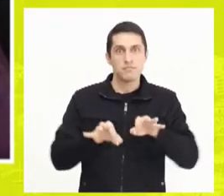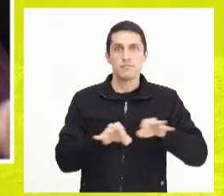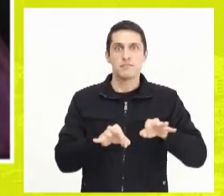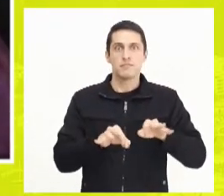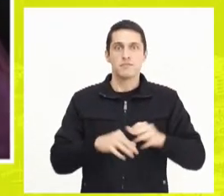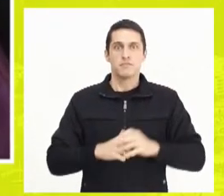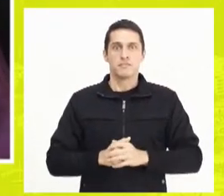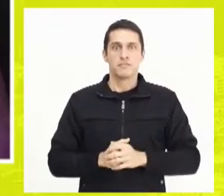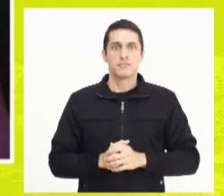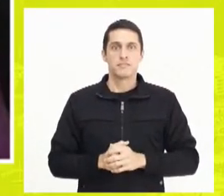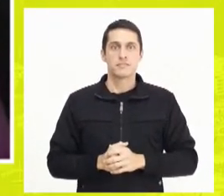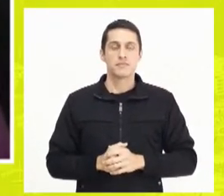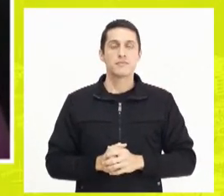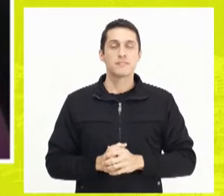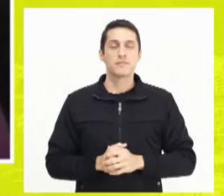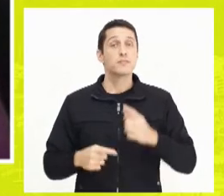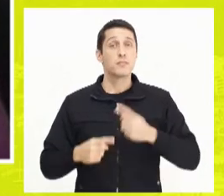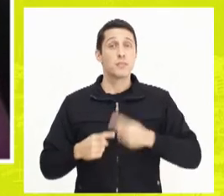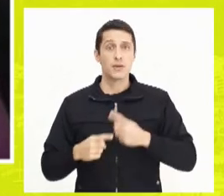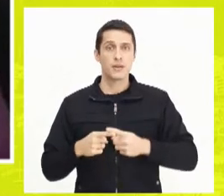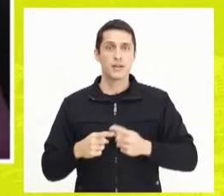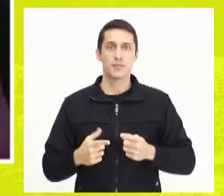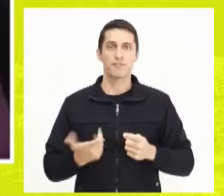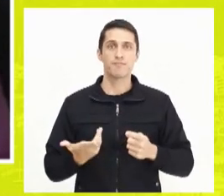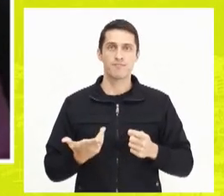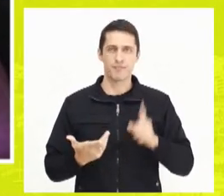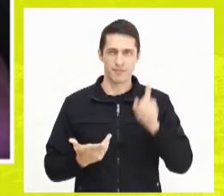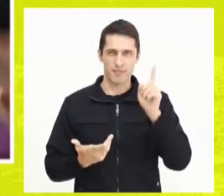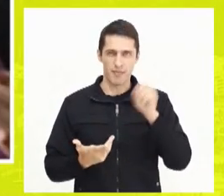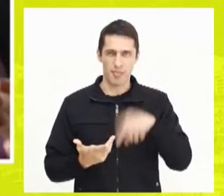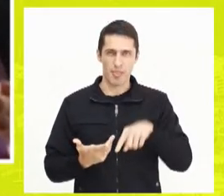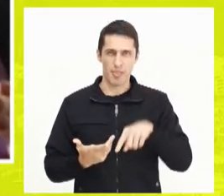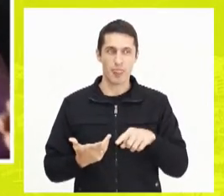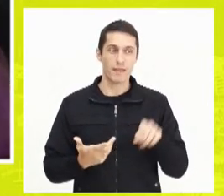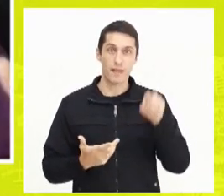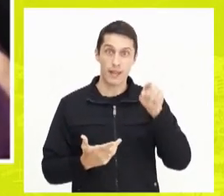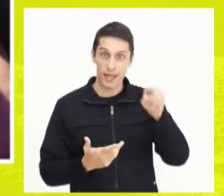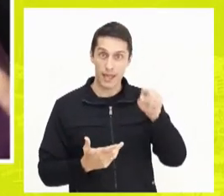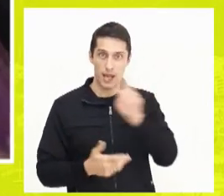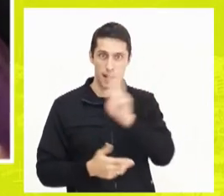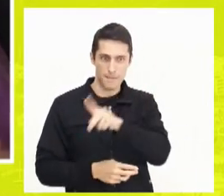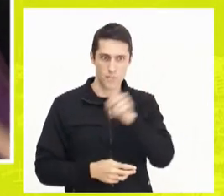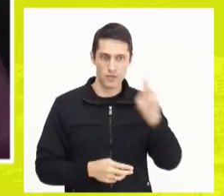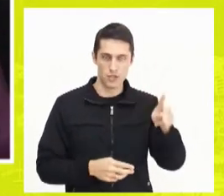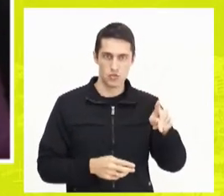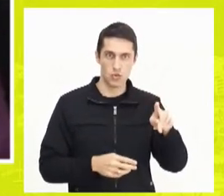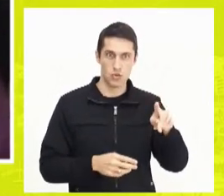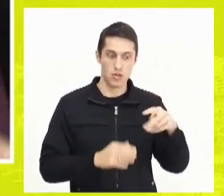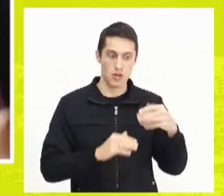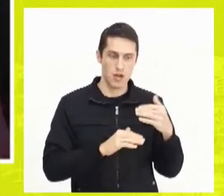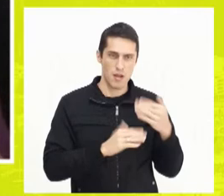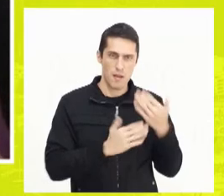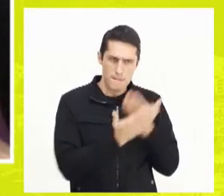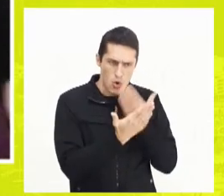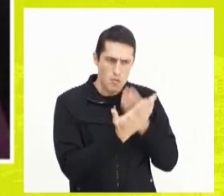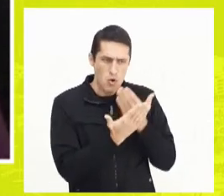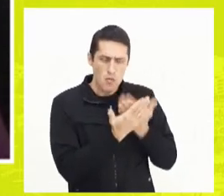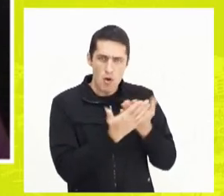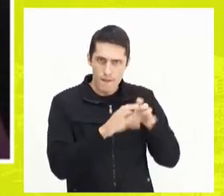teachers are there to take some actions so that goes beyond the teachers